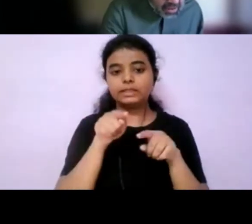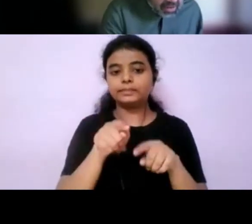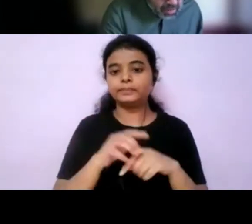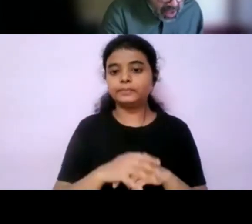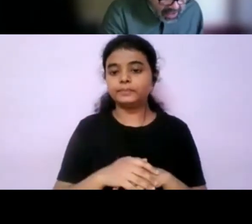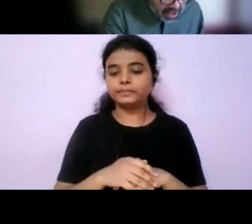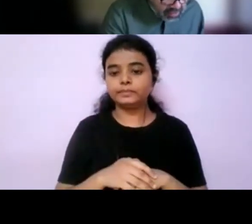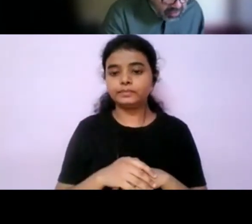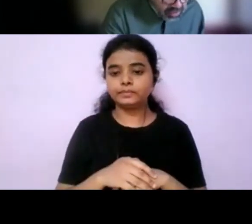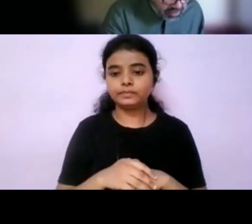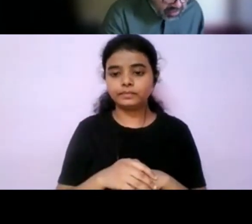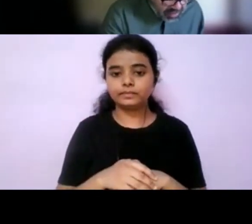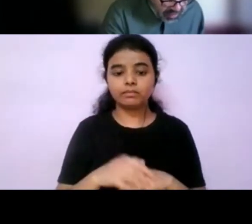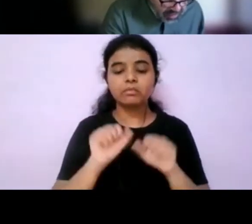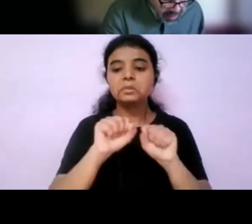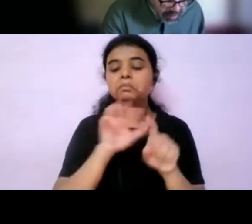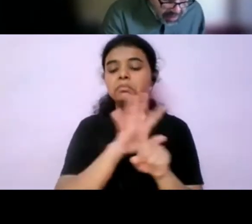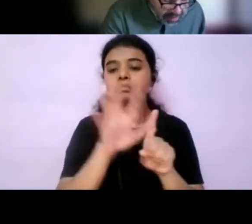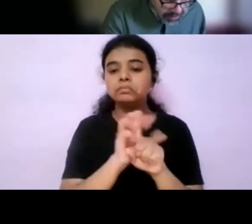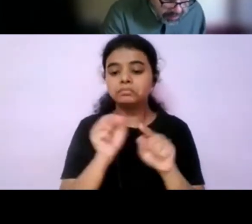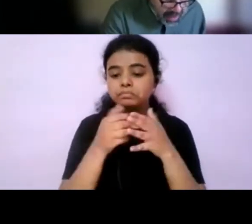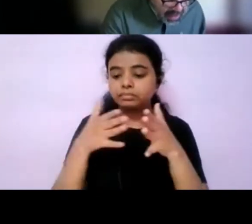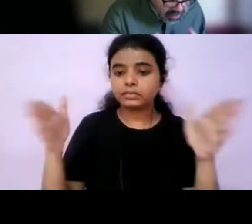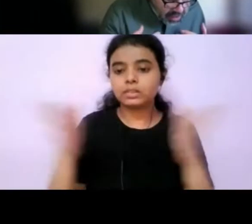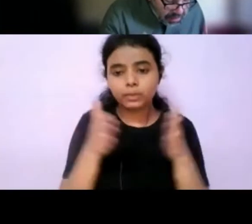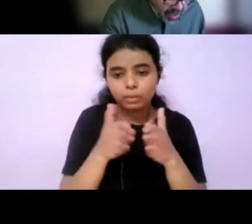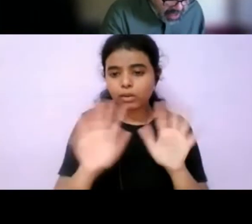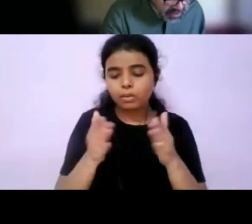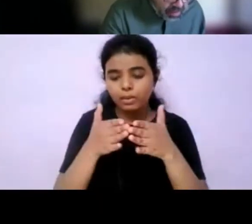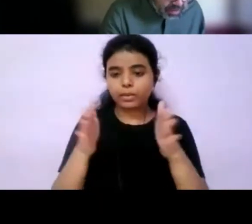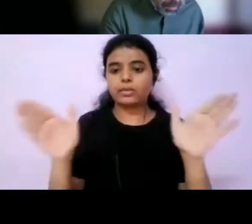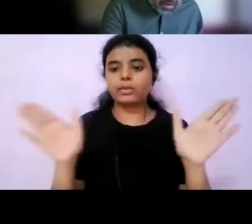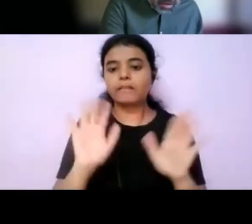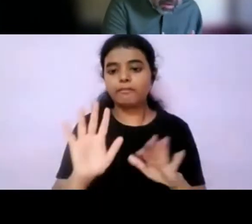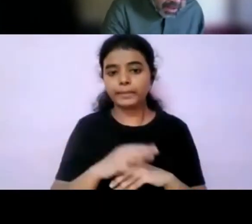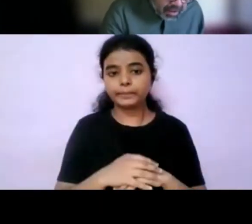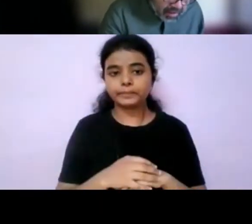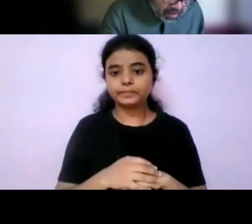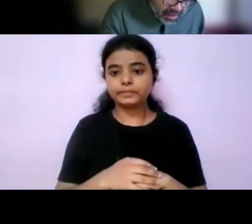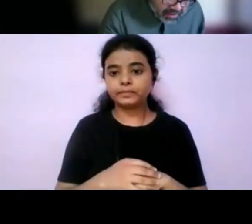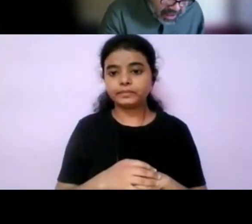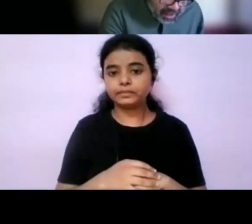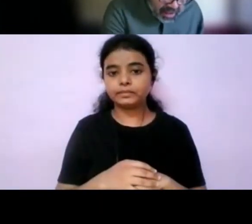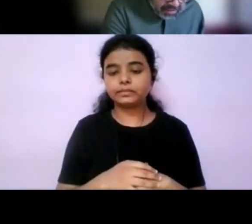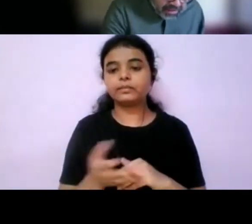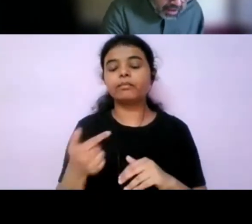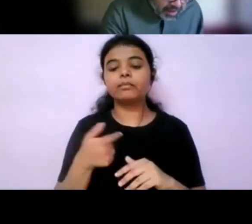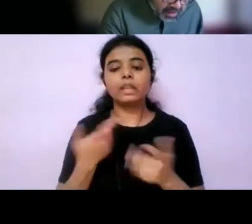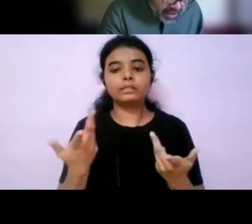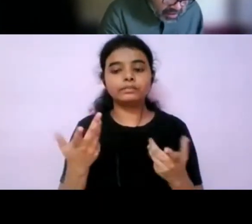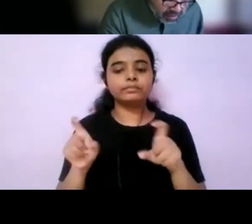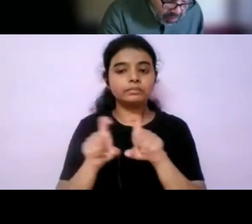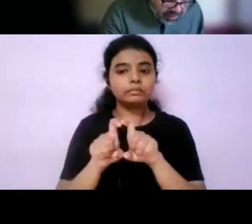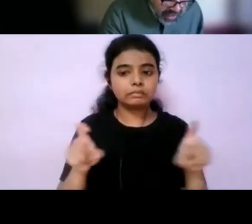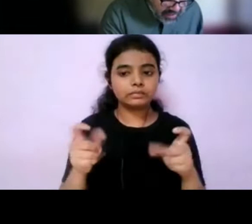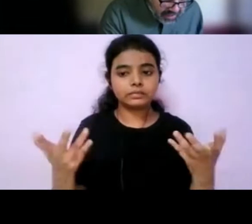and looked at the wider cultural construction of disabled people. So you pious were responsible, as Mike Oliver makes clear, for sowing the